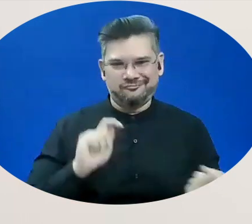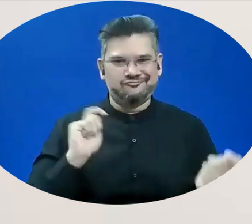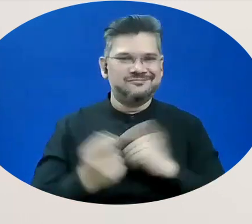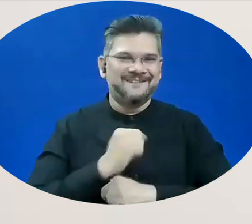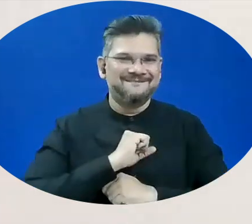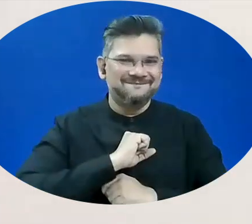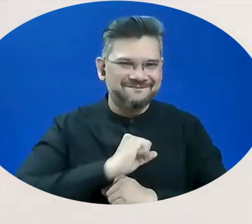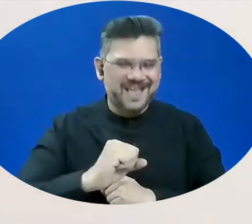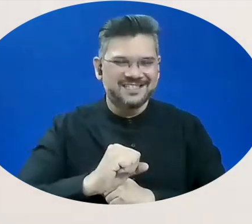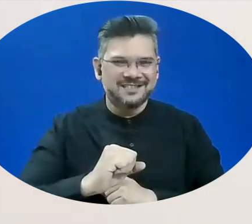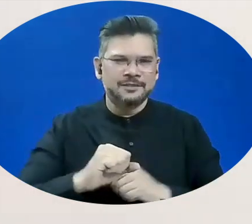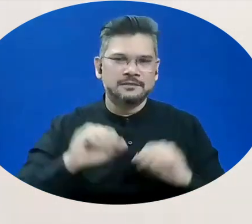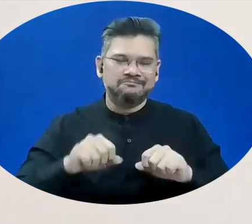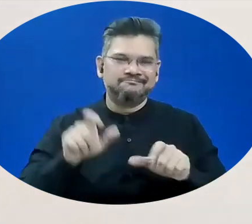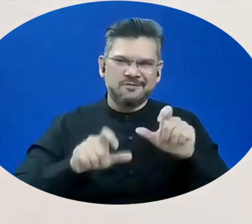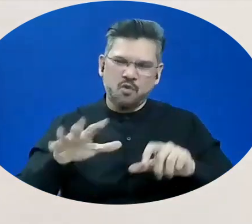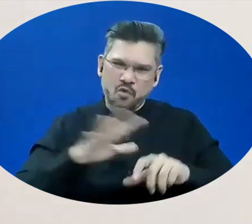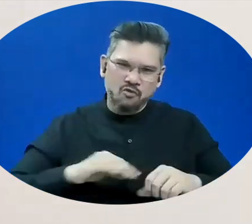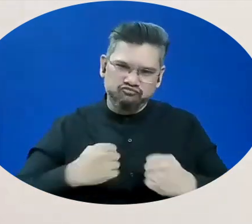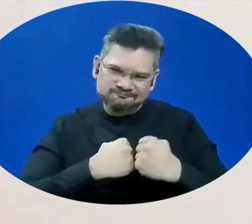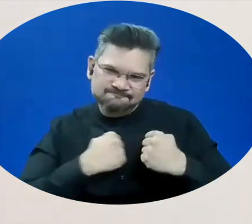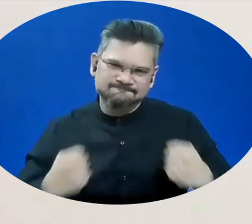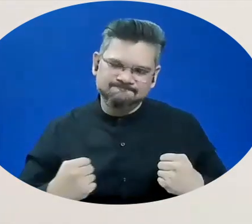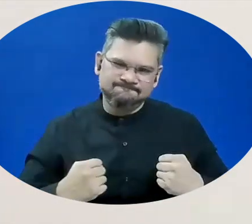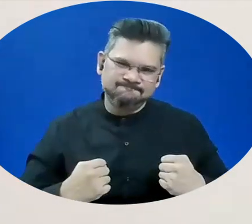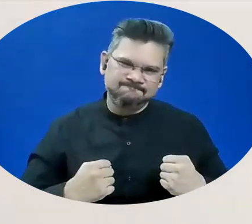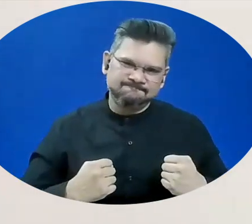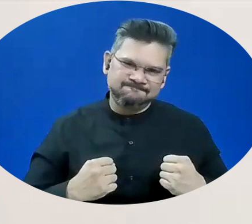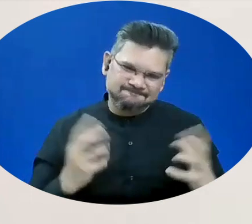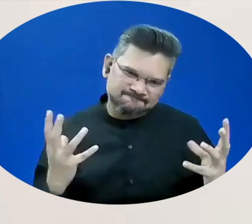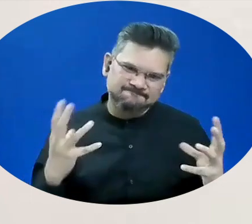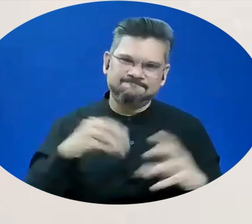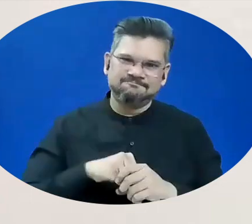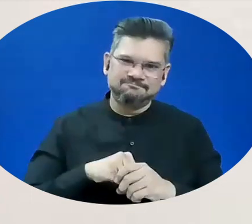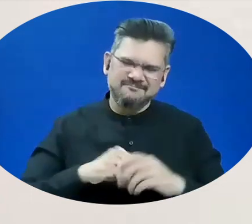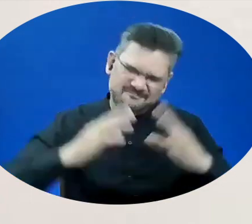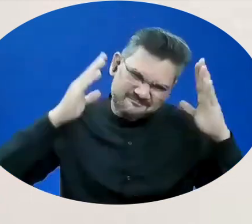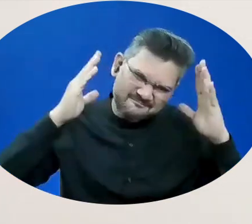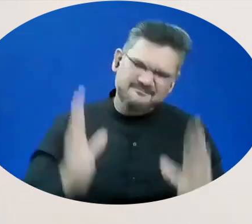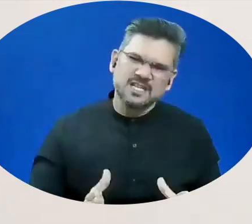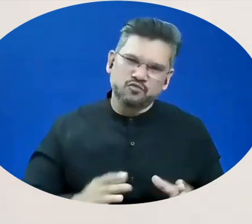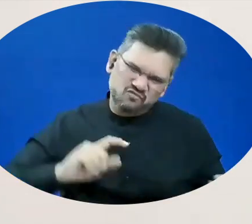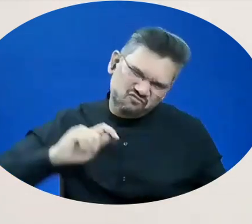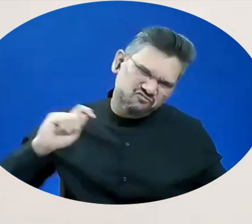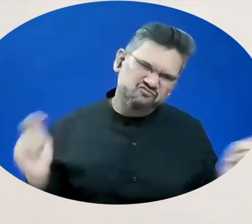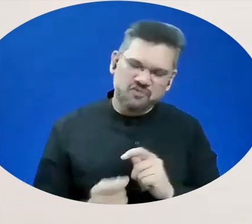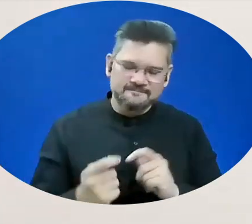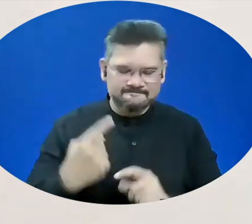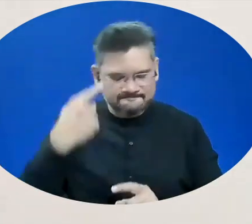to really put ourselves out there and say, this has got to change. We cannot do status quo,